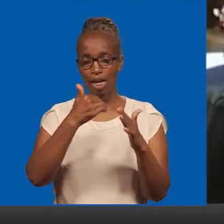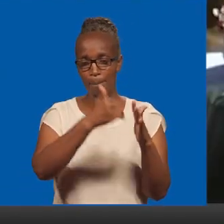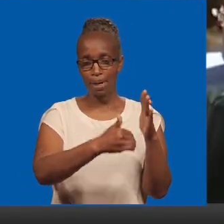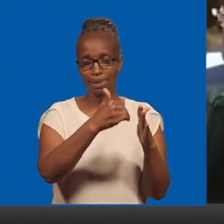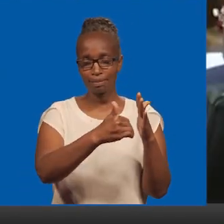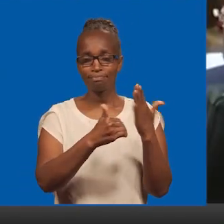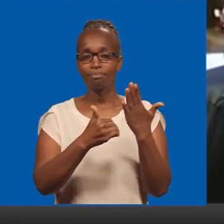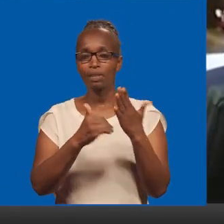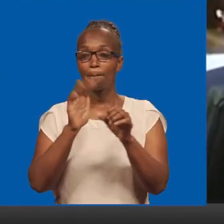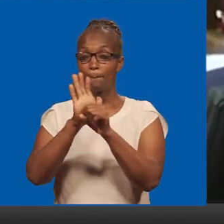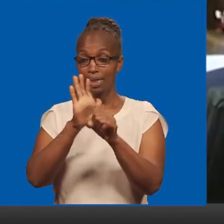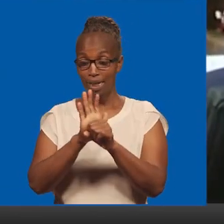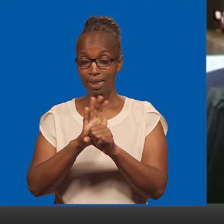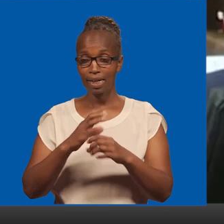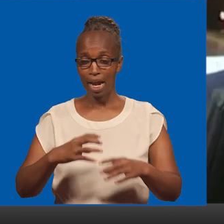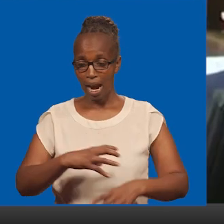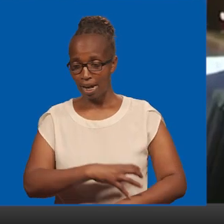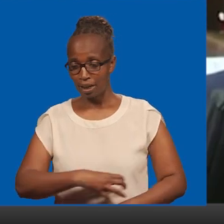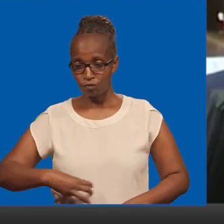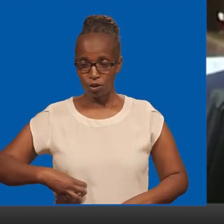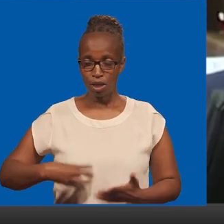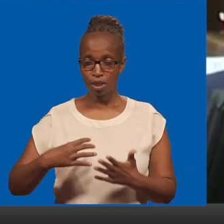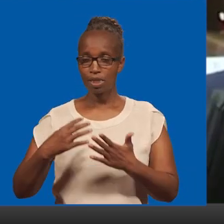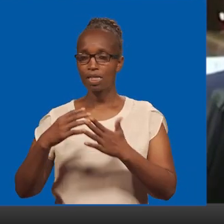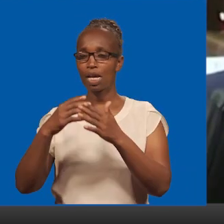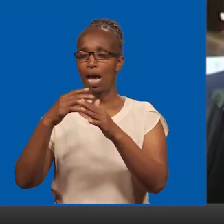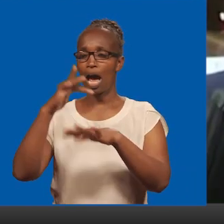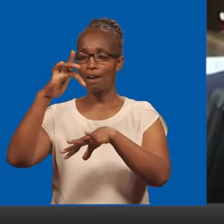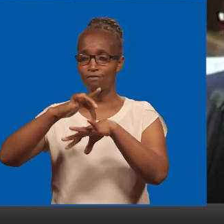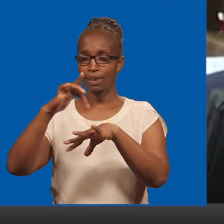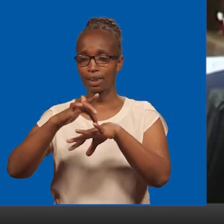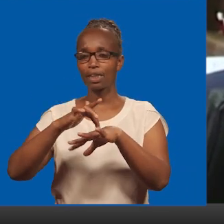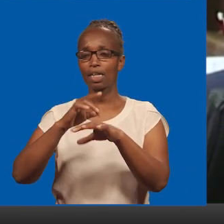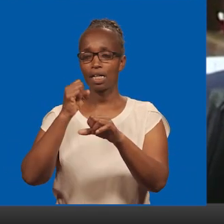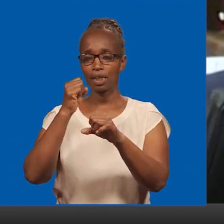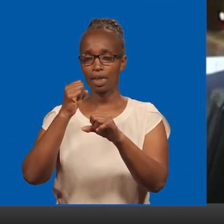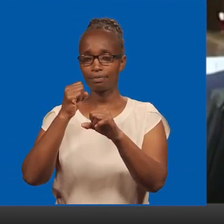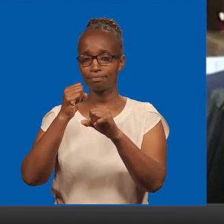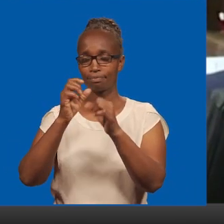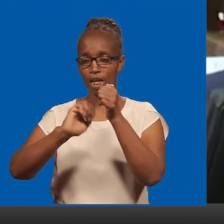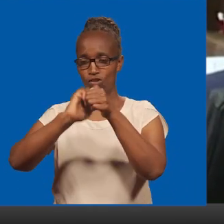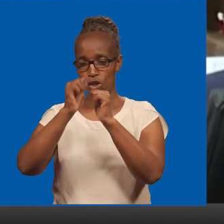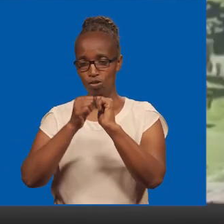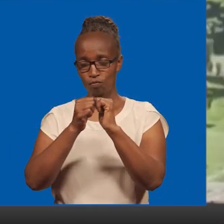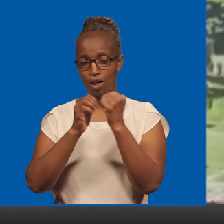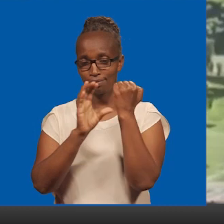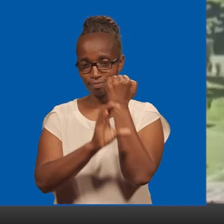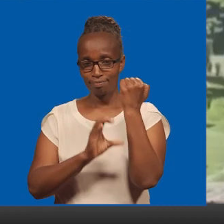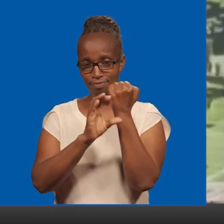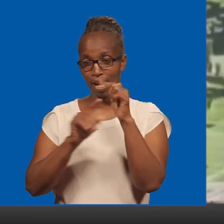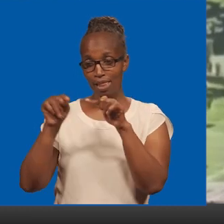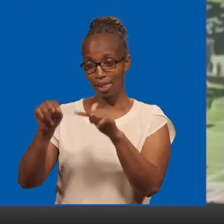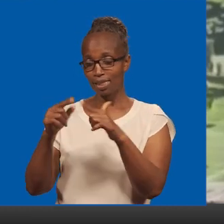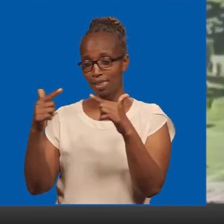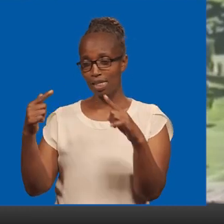Kenya, akisema kuwa idadi kubwa ya wakimbizi huita tatizo utendakazi wa serikali na utoaji huduma kwa wakimbizi. These